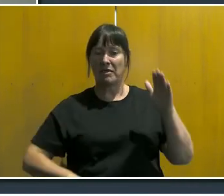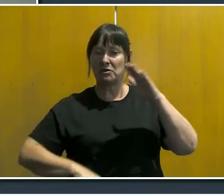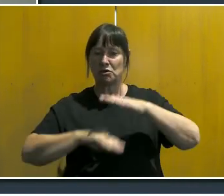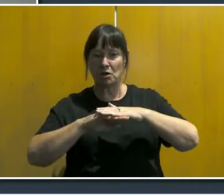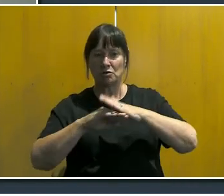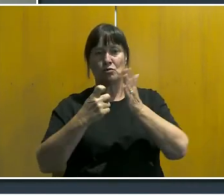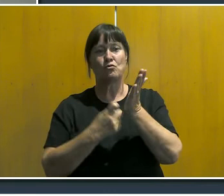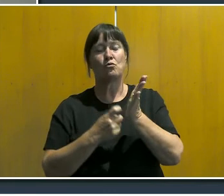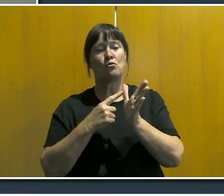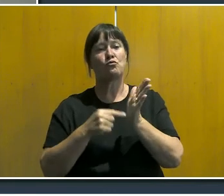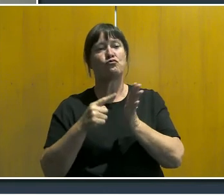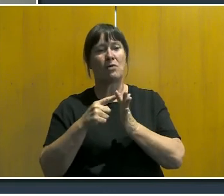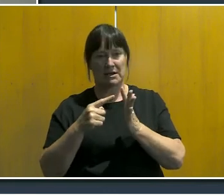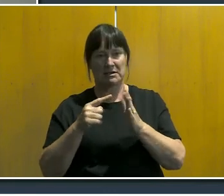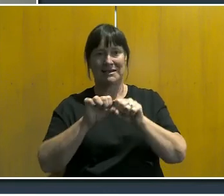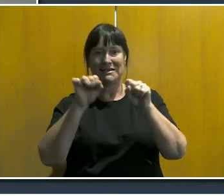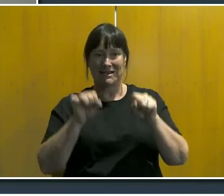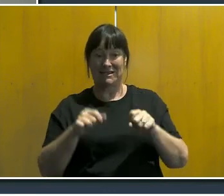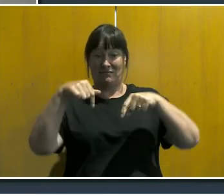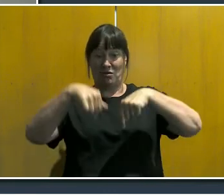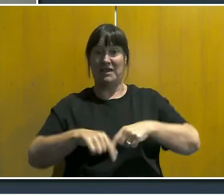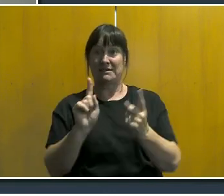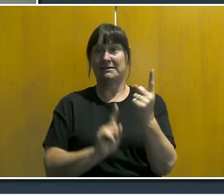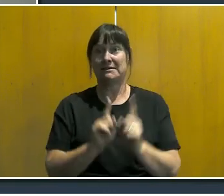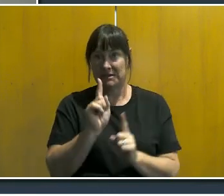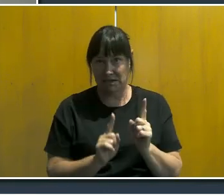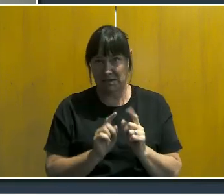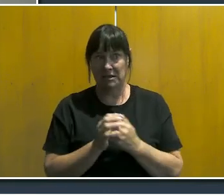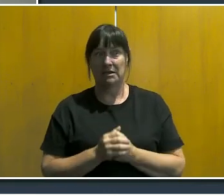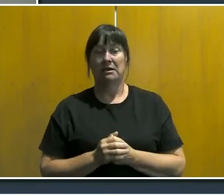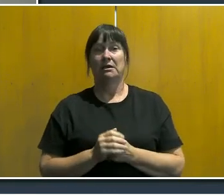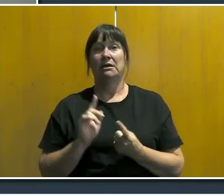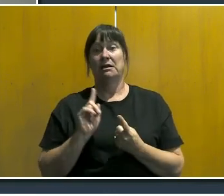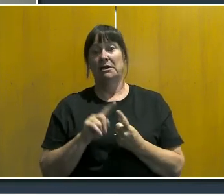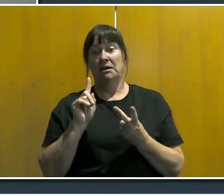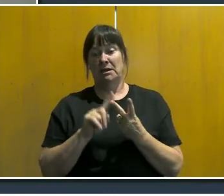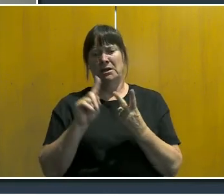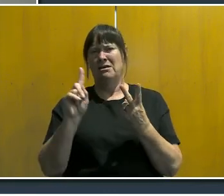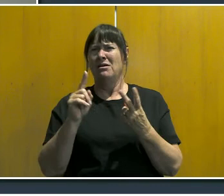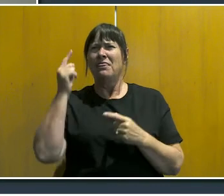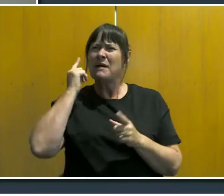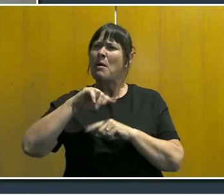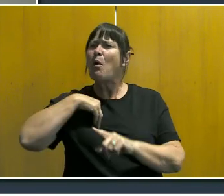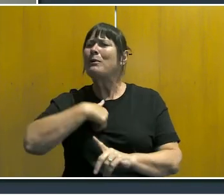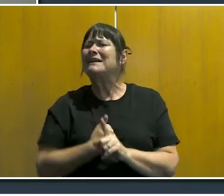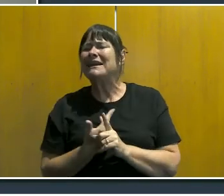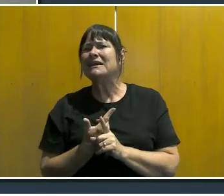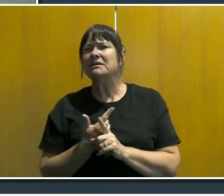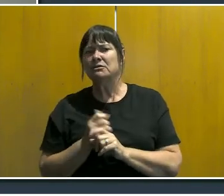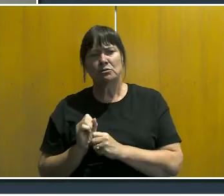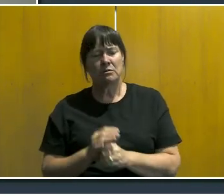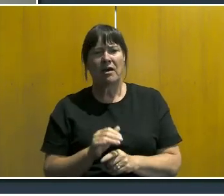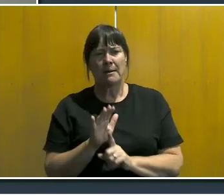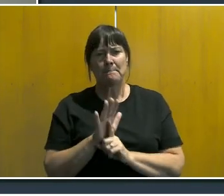regime for the city, what is required to deliver on pumps that work when it rains, not putting raw sewage into the